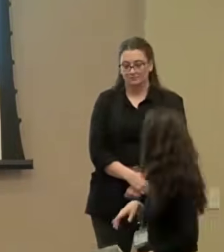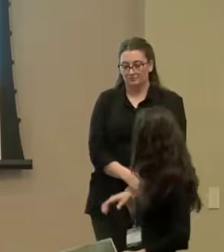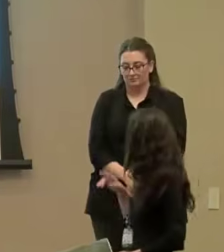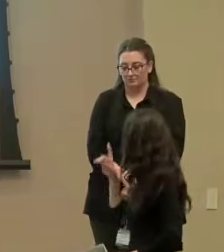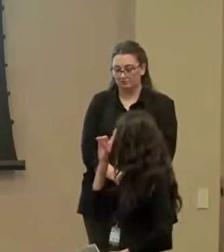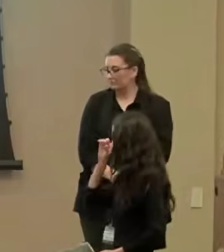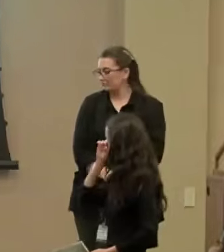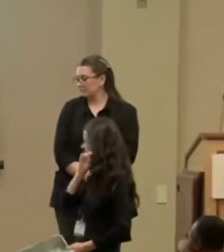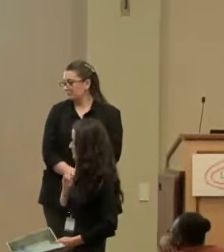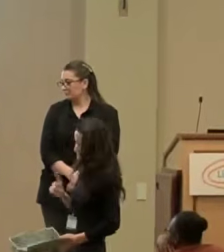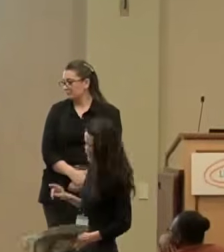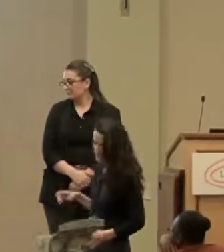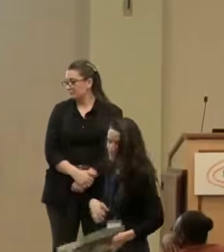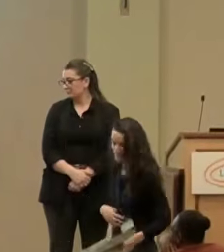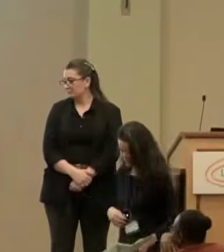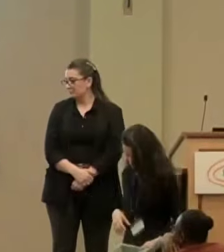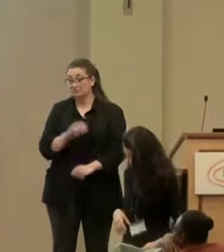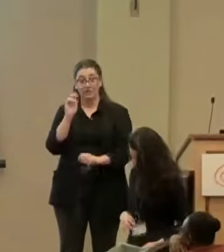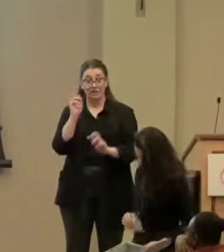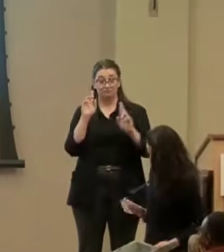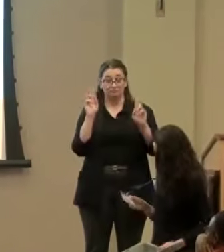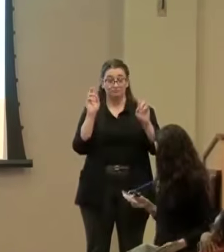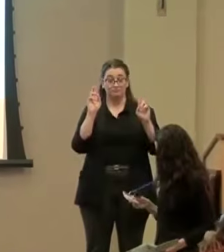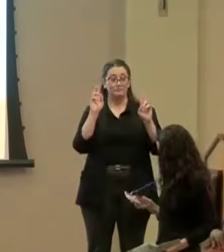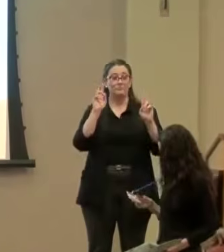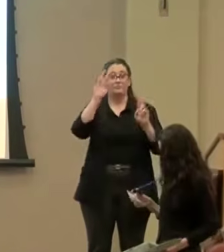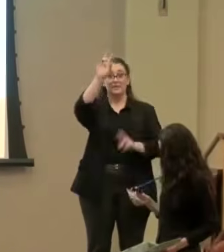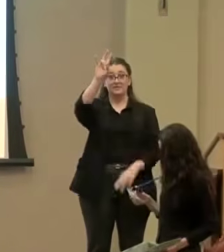to play. Okay, we're going to read the first number. Yes, it's